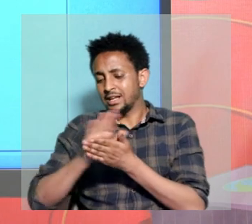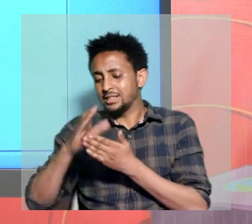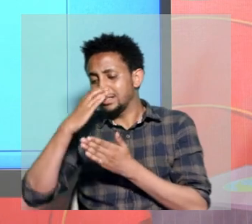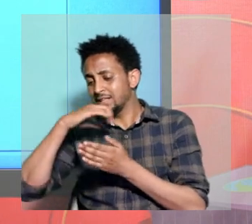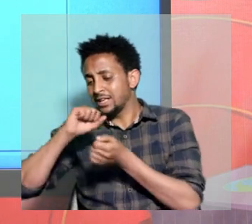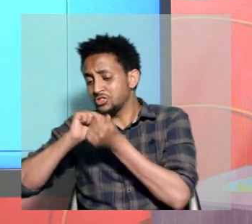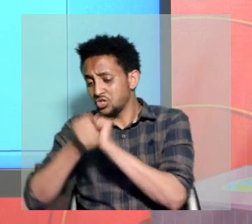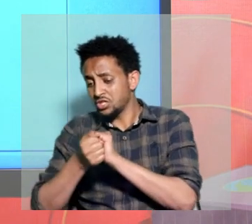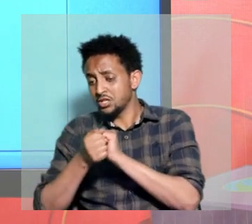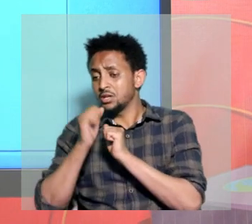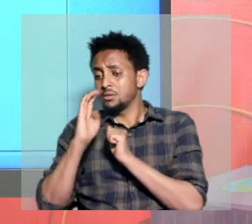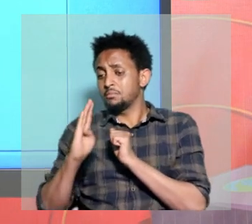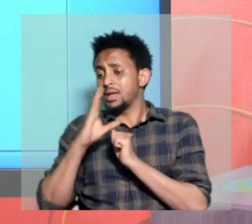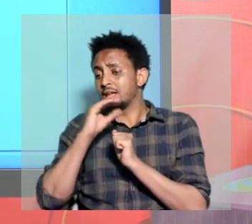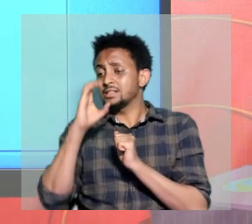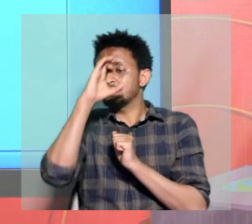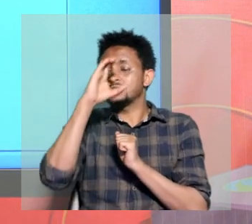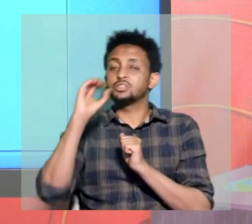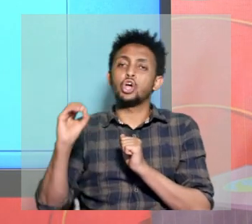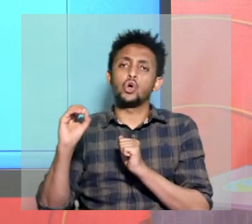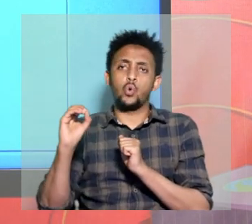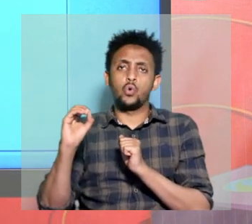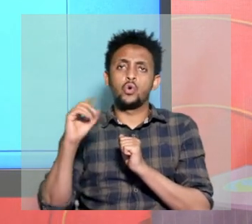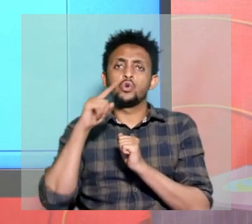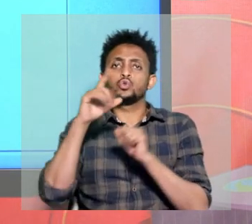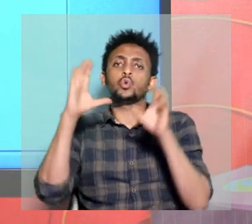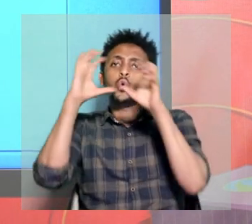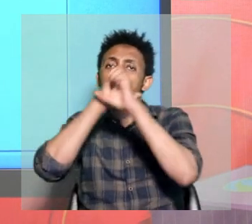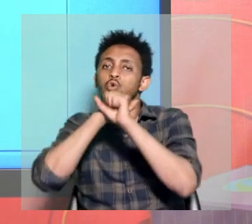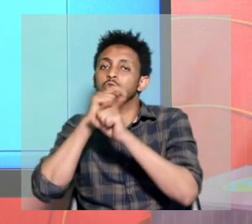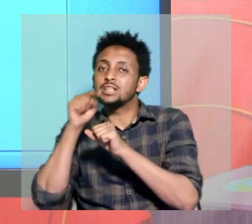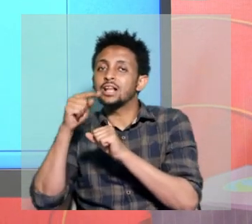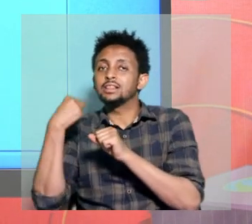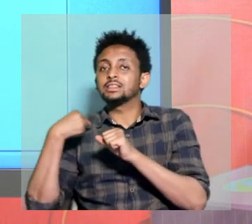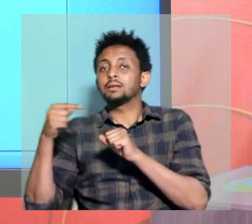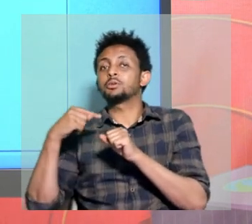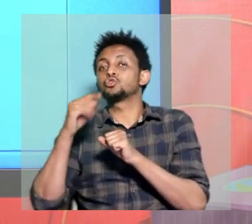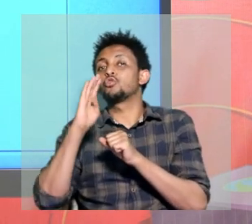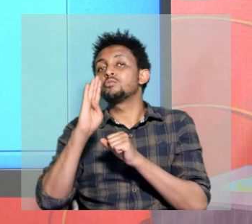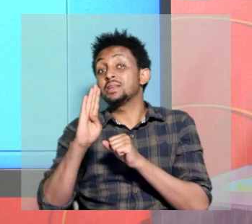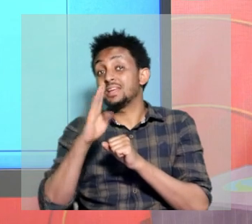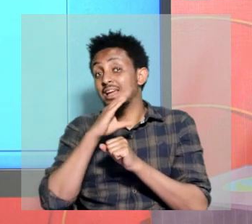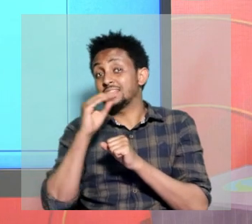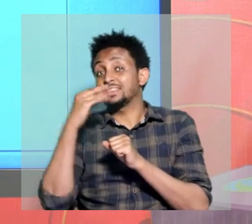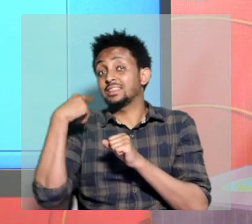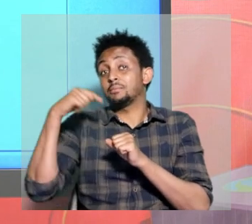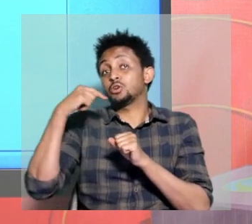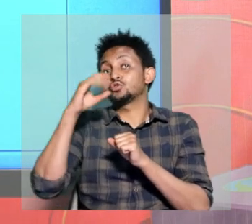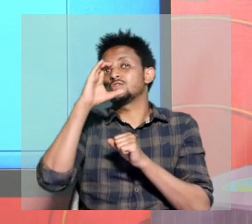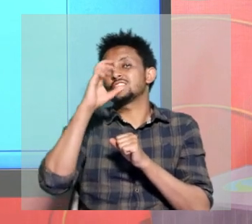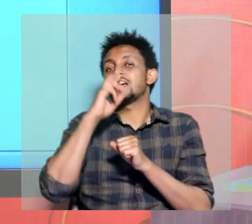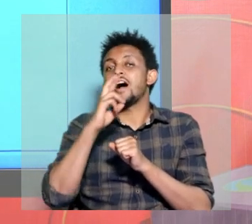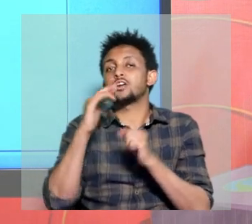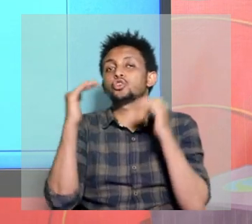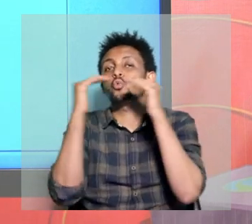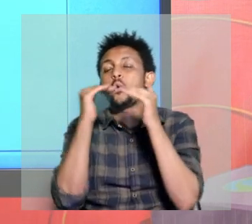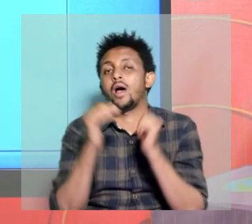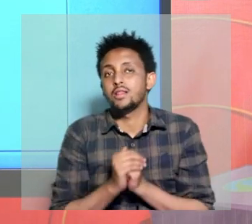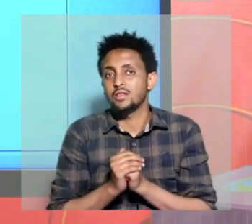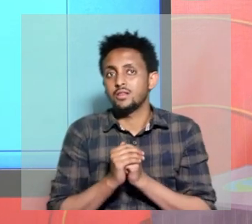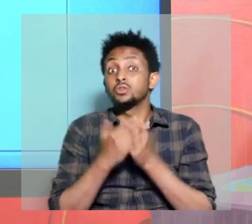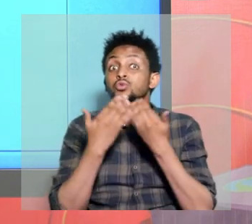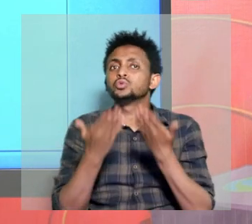heat exchange between B and C is zero, so you can conclude that temperature of B and temperature of C are equal.